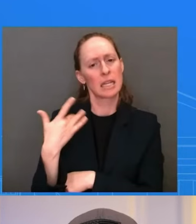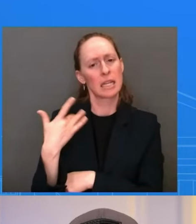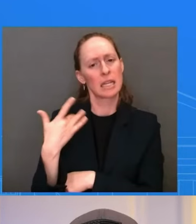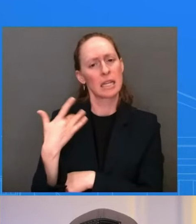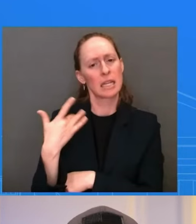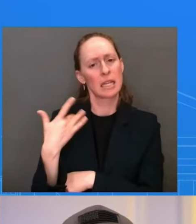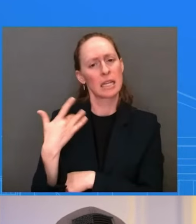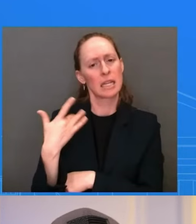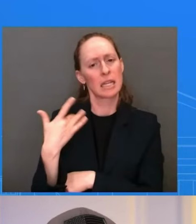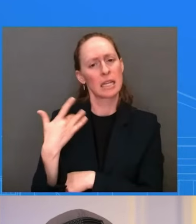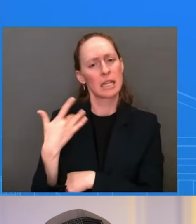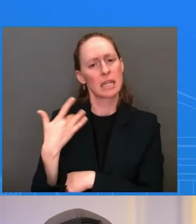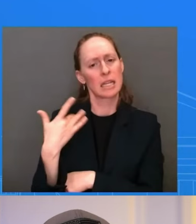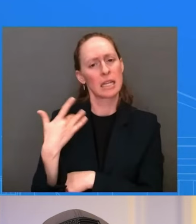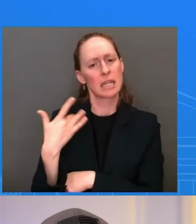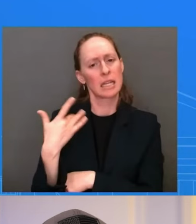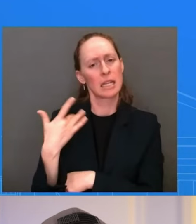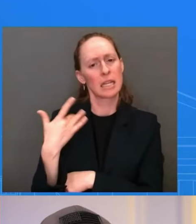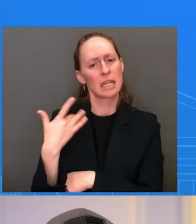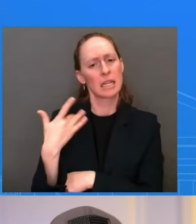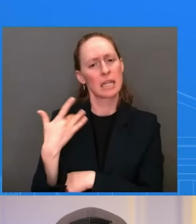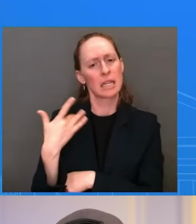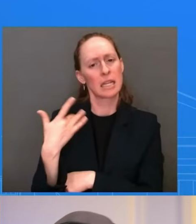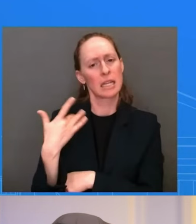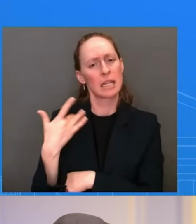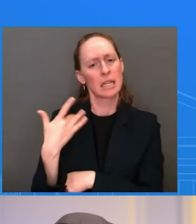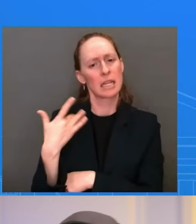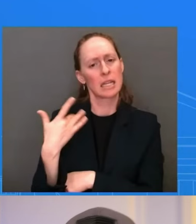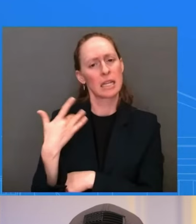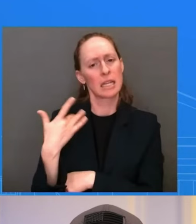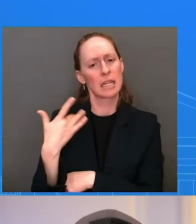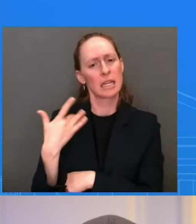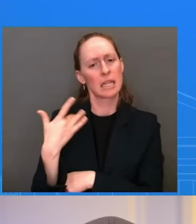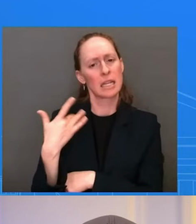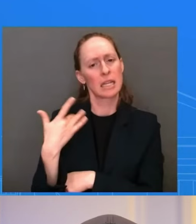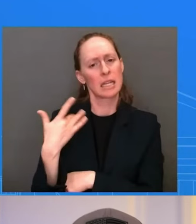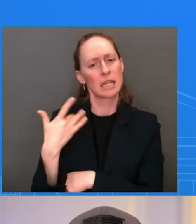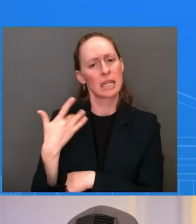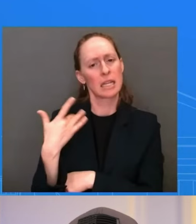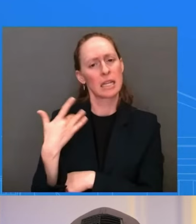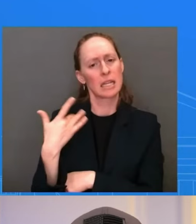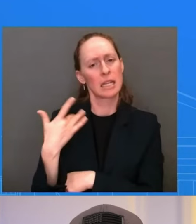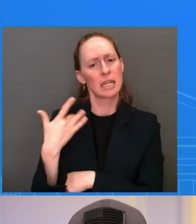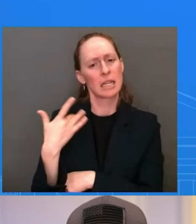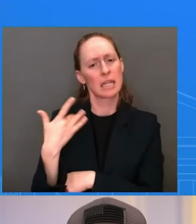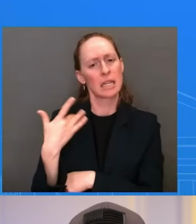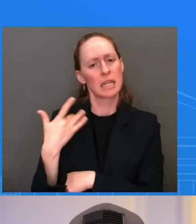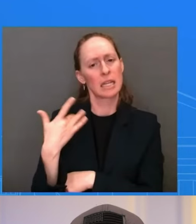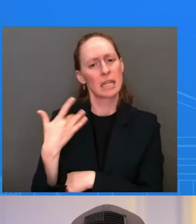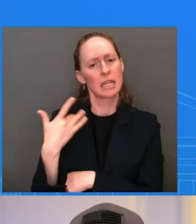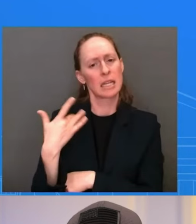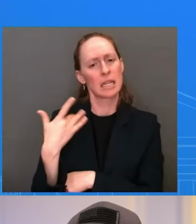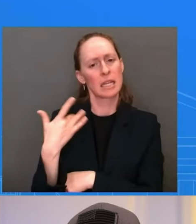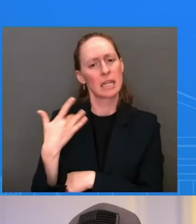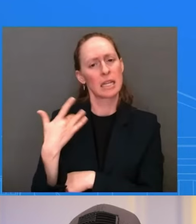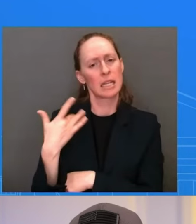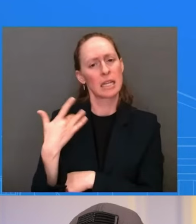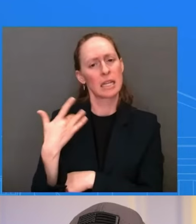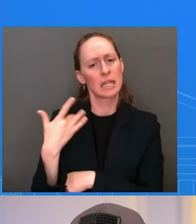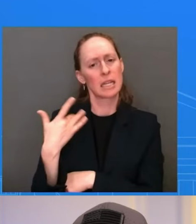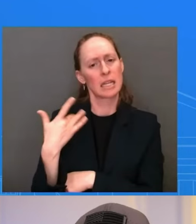press conferences. There's a reason why the press can't even get close enough to him because he's loony. He don't know what's going on. And they have